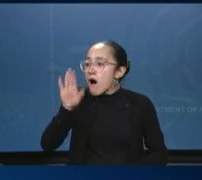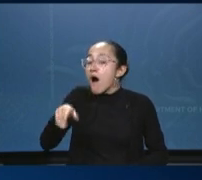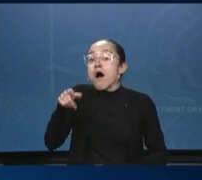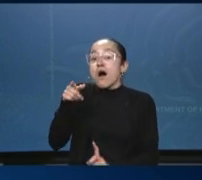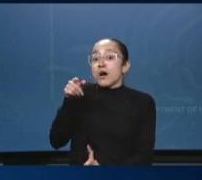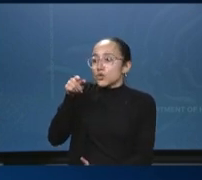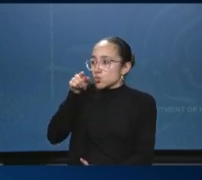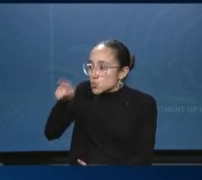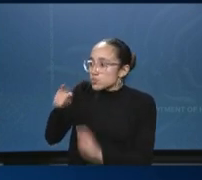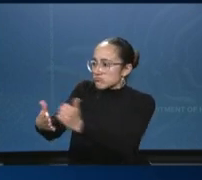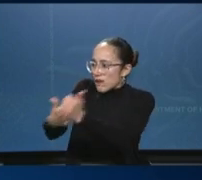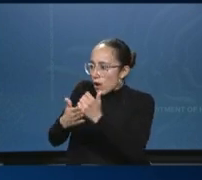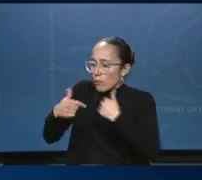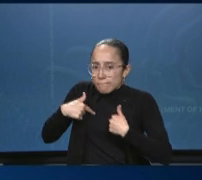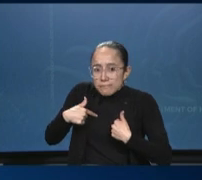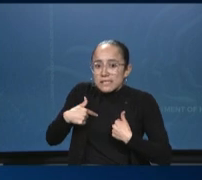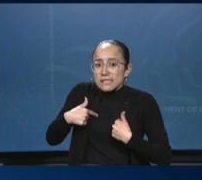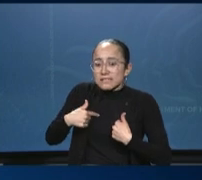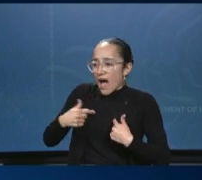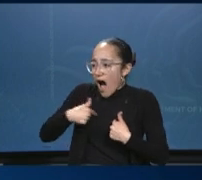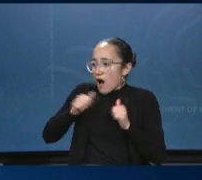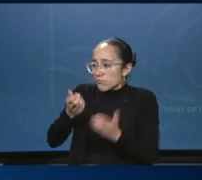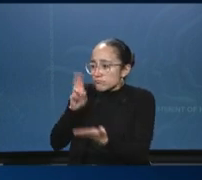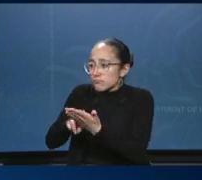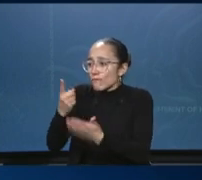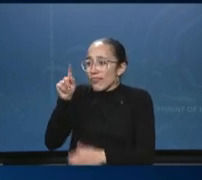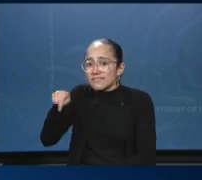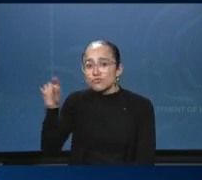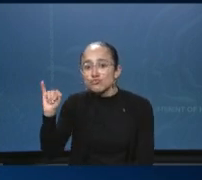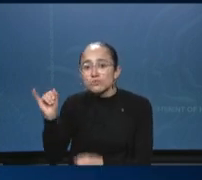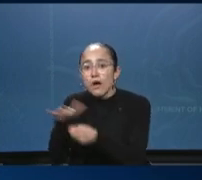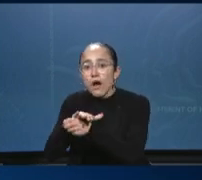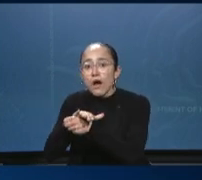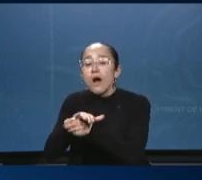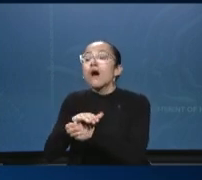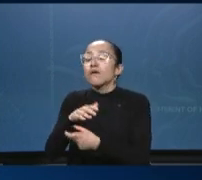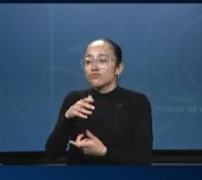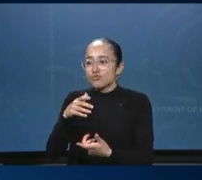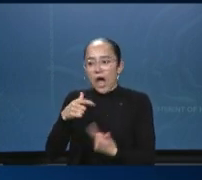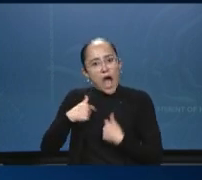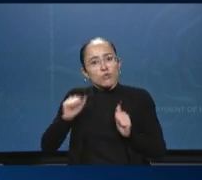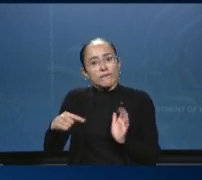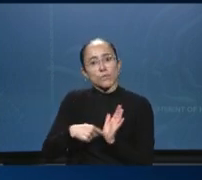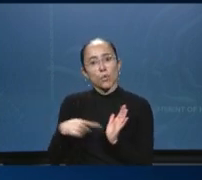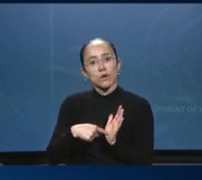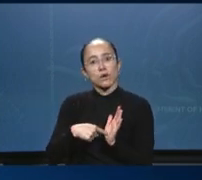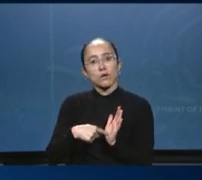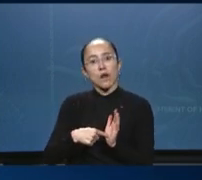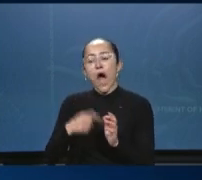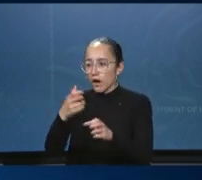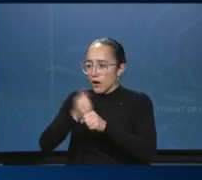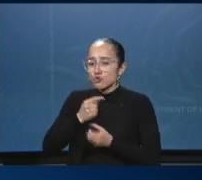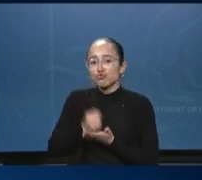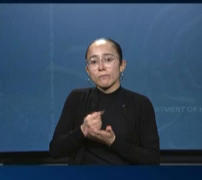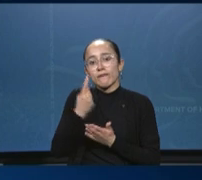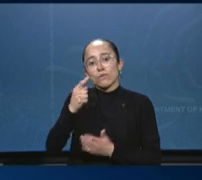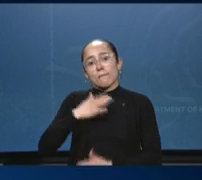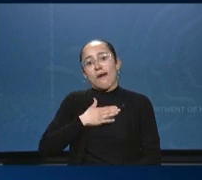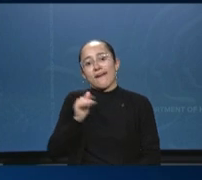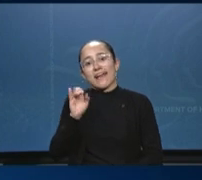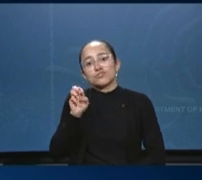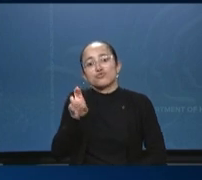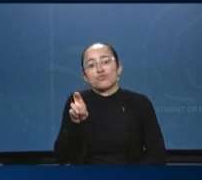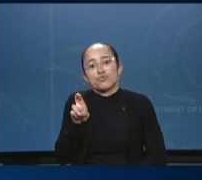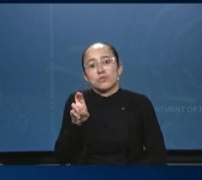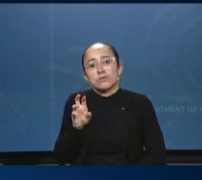me being able to enroll in the marketplace plan, I was able to afford coverage to receive treatment for my cancer.